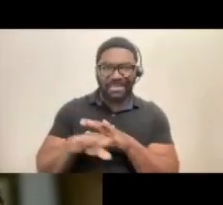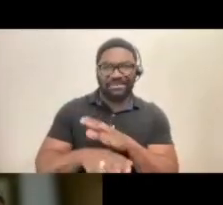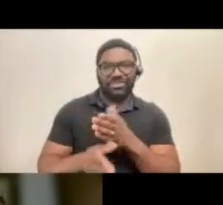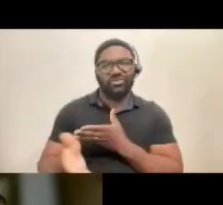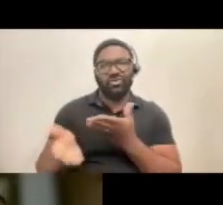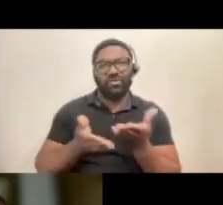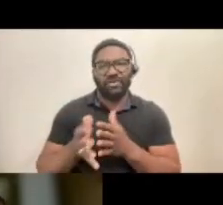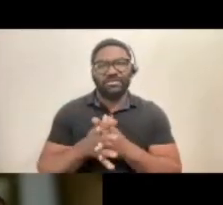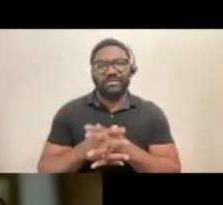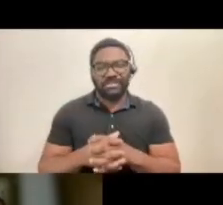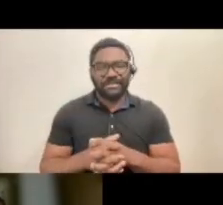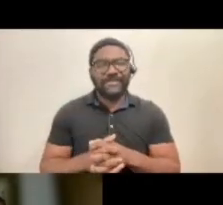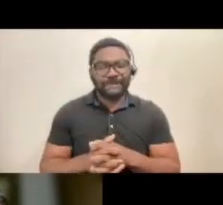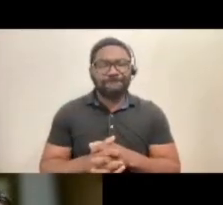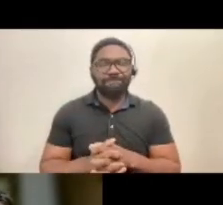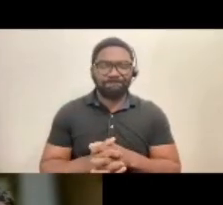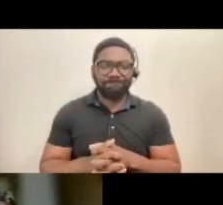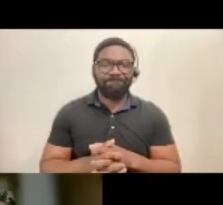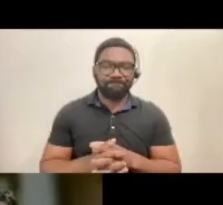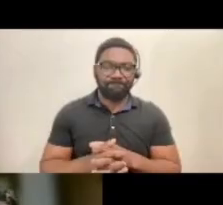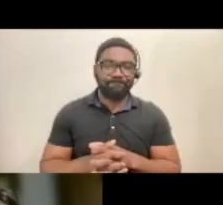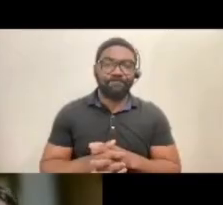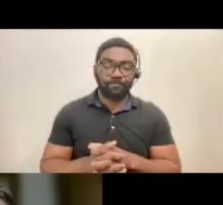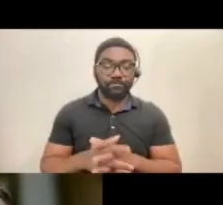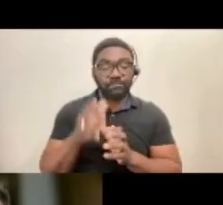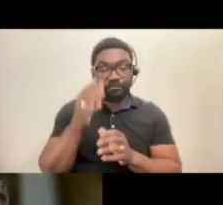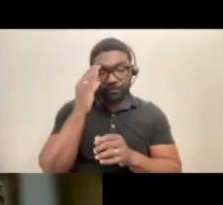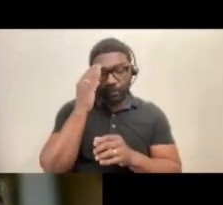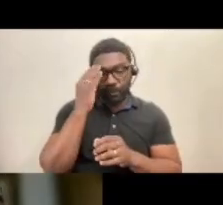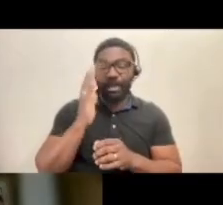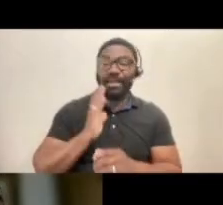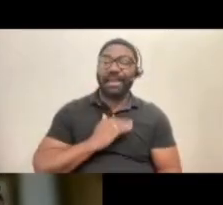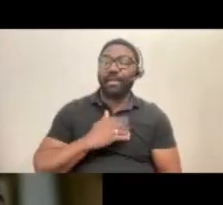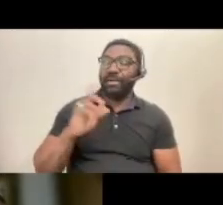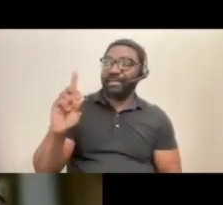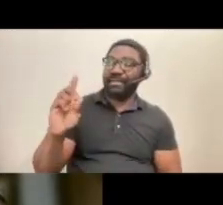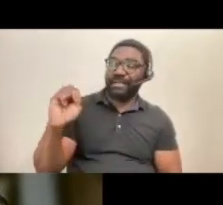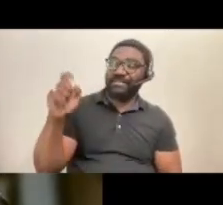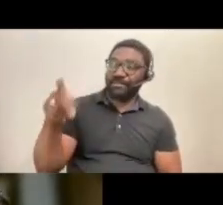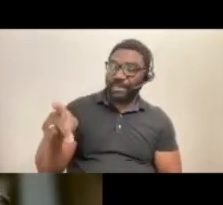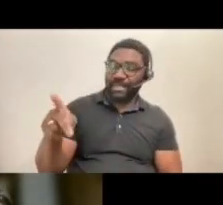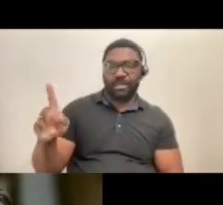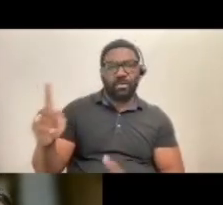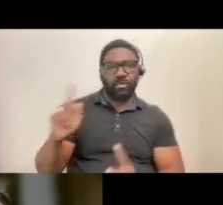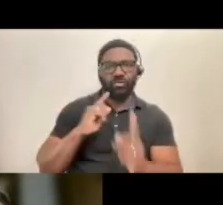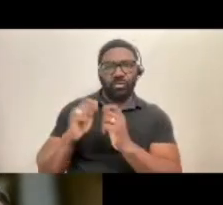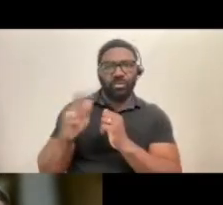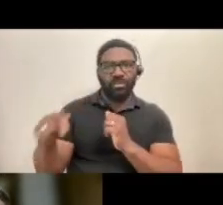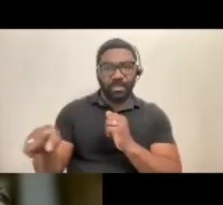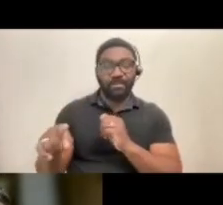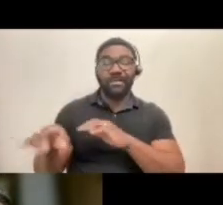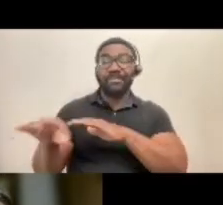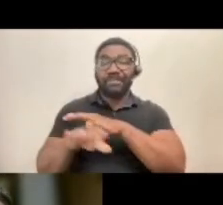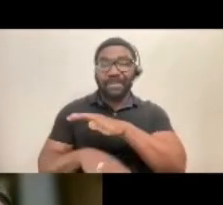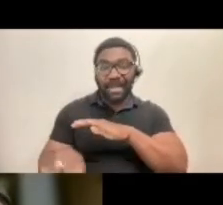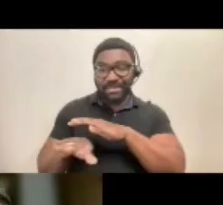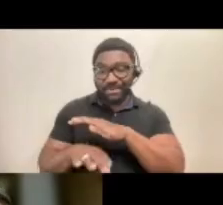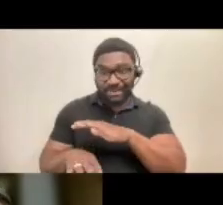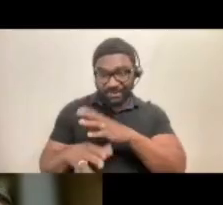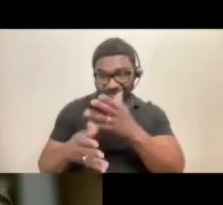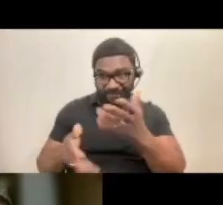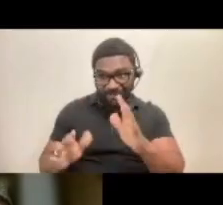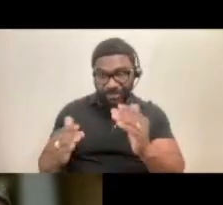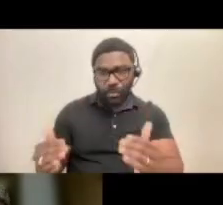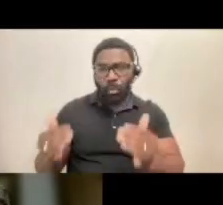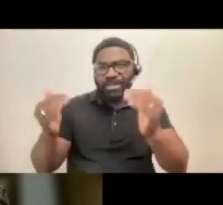services. And, we talk to our direct support professionals. You have your basic training. What comes next? What is it